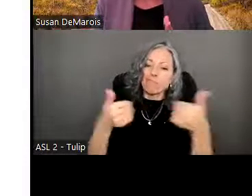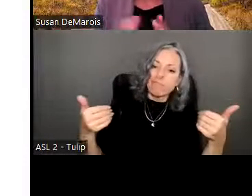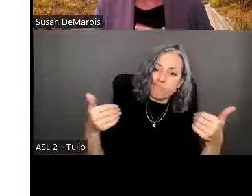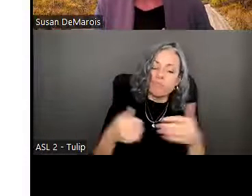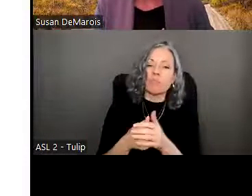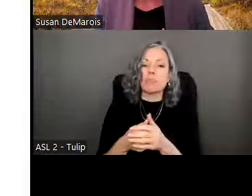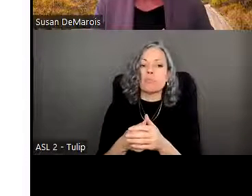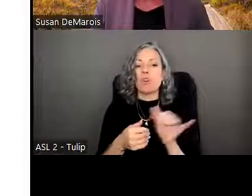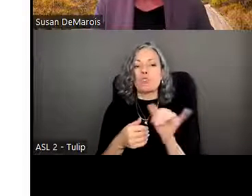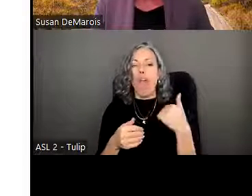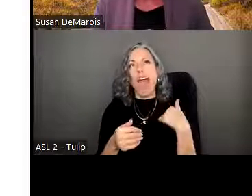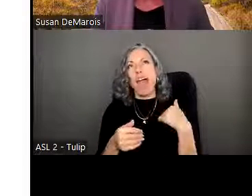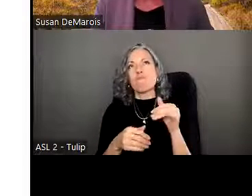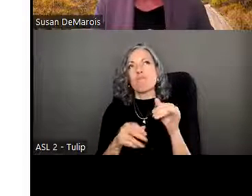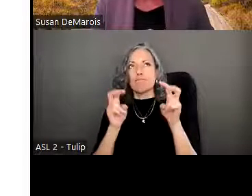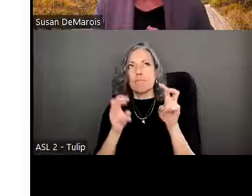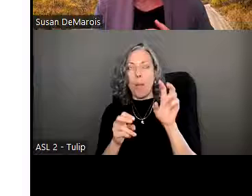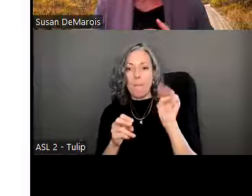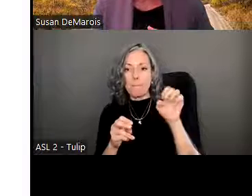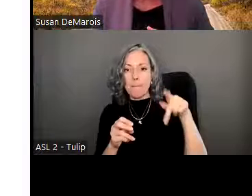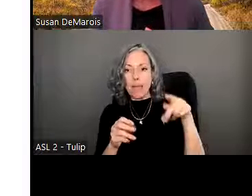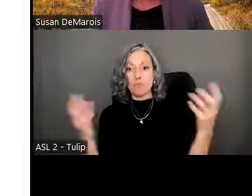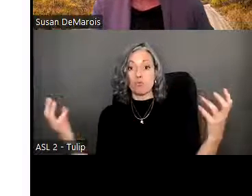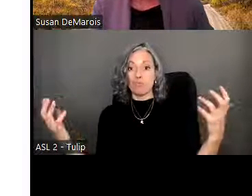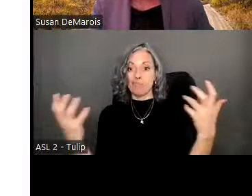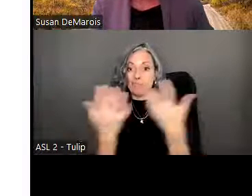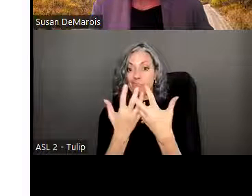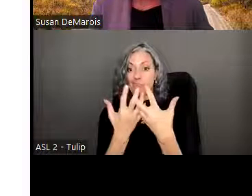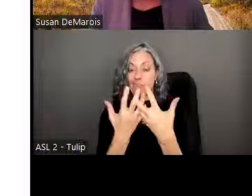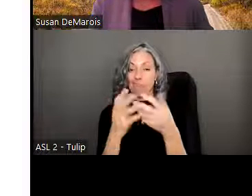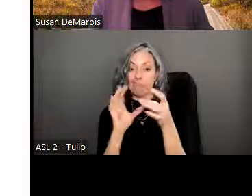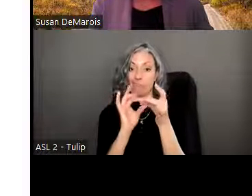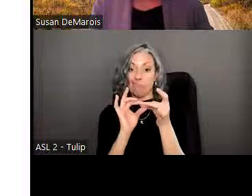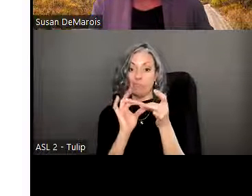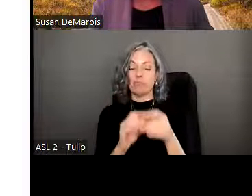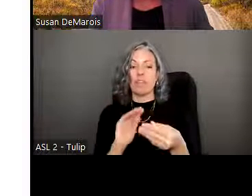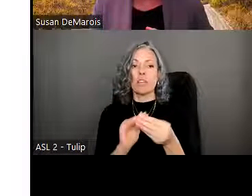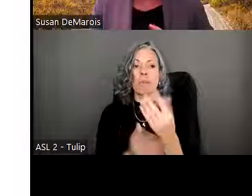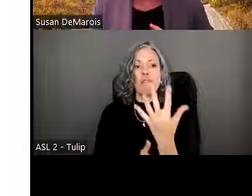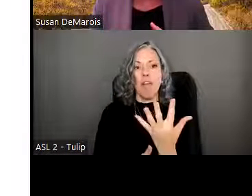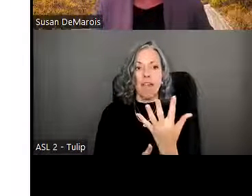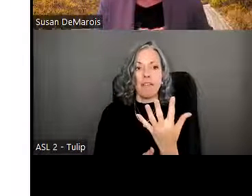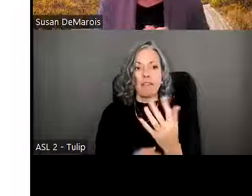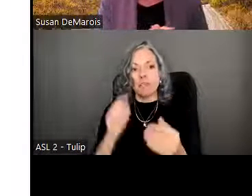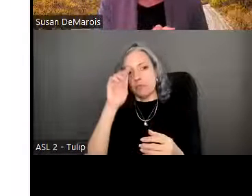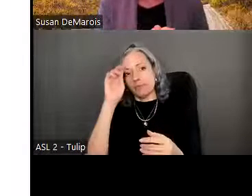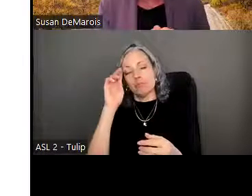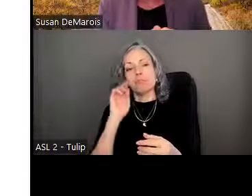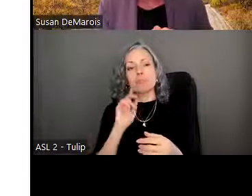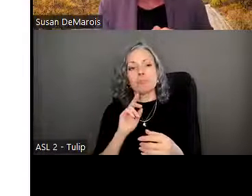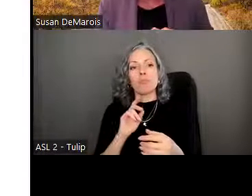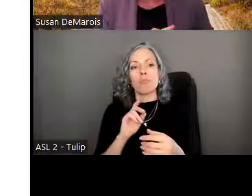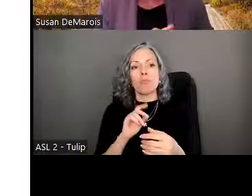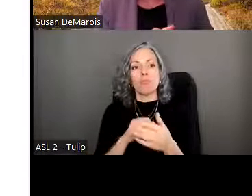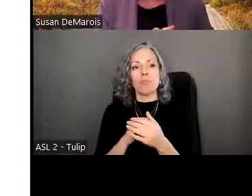have a roadmap to eventually close those gaps. Number 5 is the item Barbara asked Secretary Galy